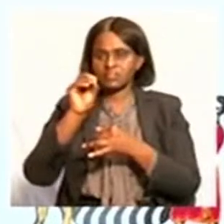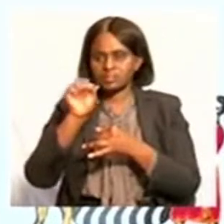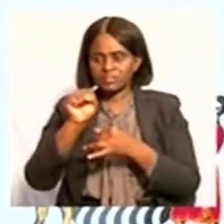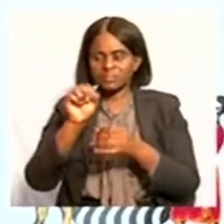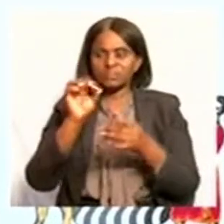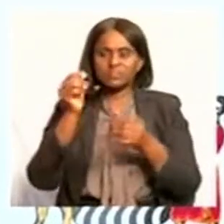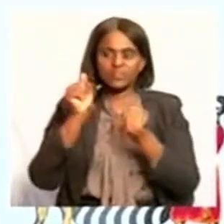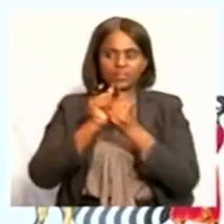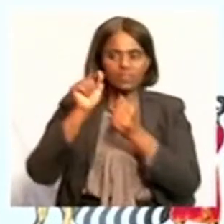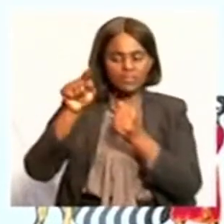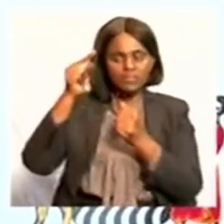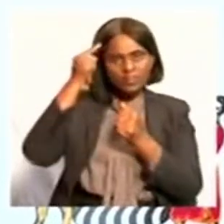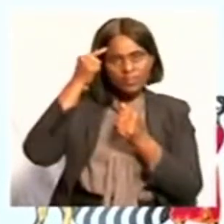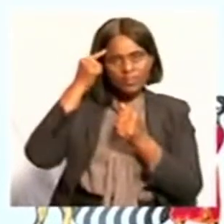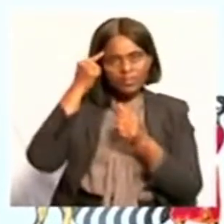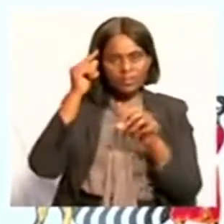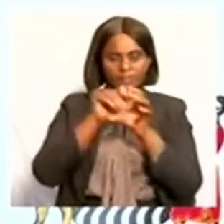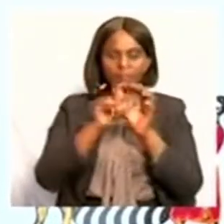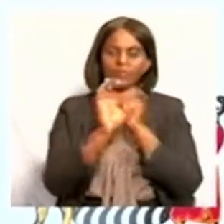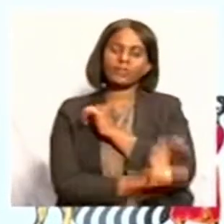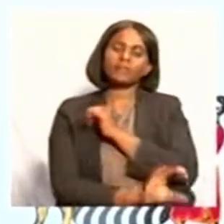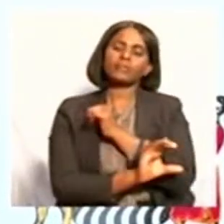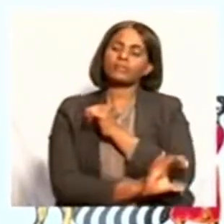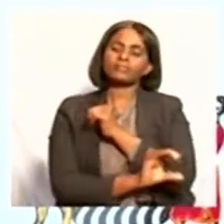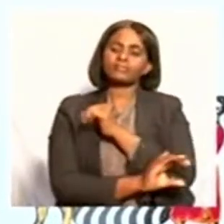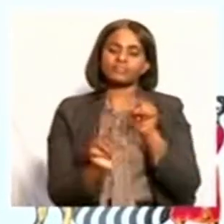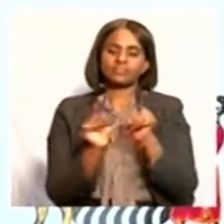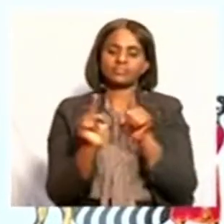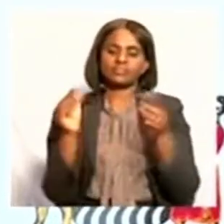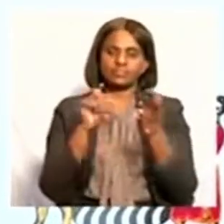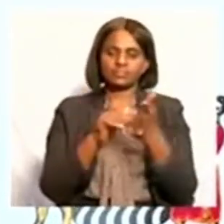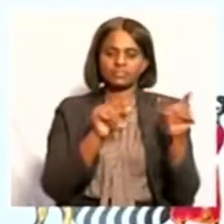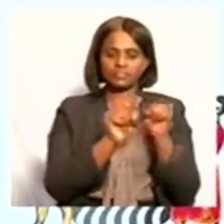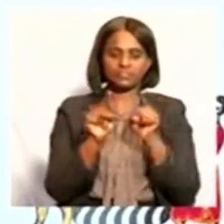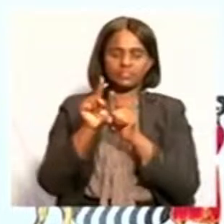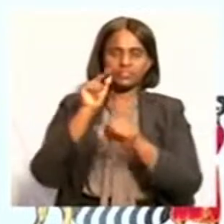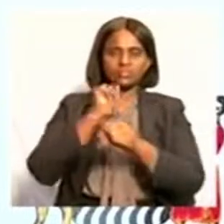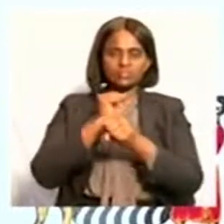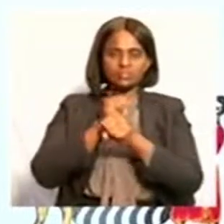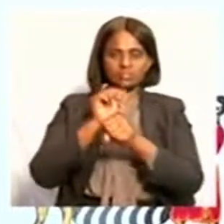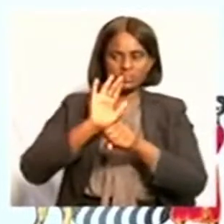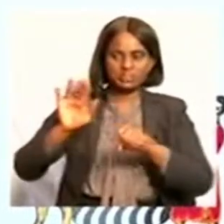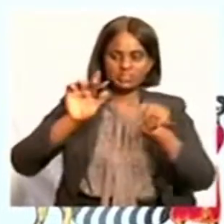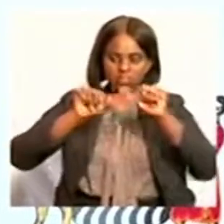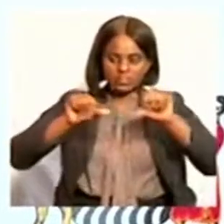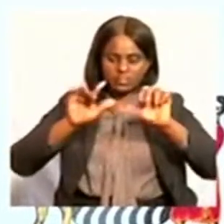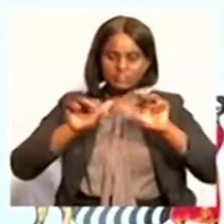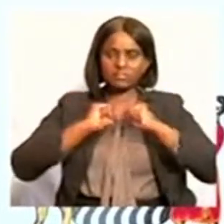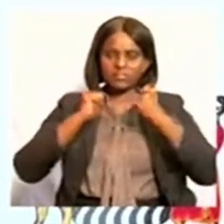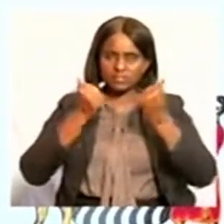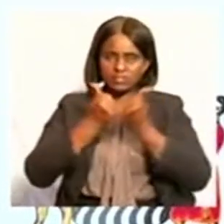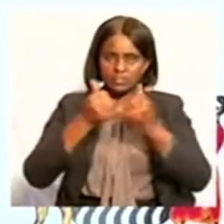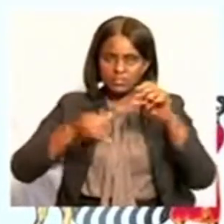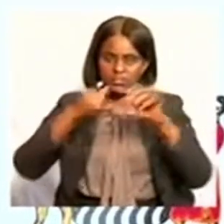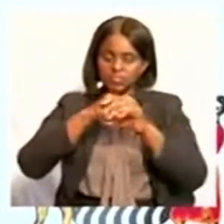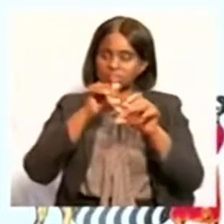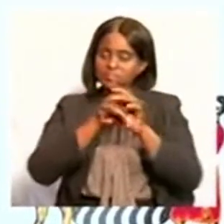stocks of government in the country. And then also the function of the Auditor General